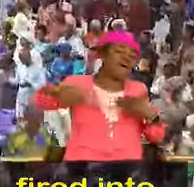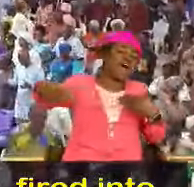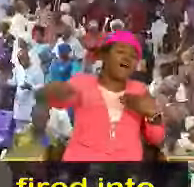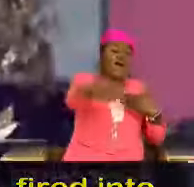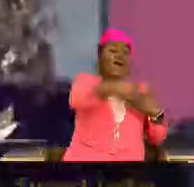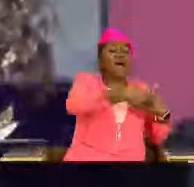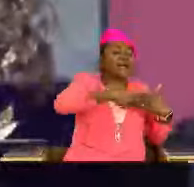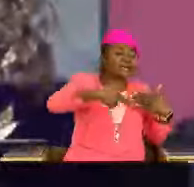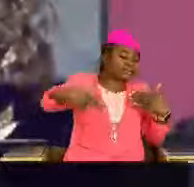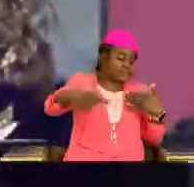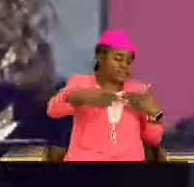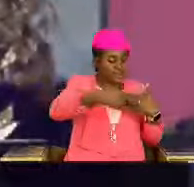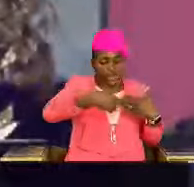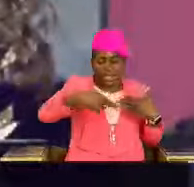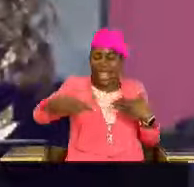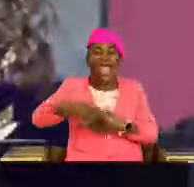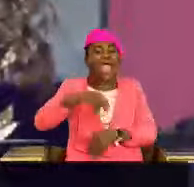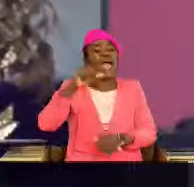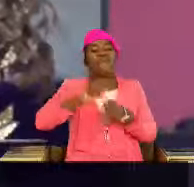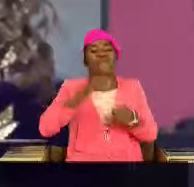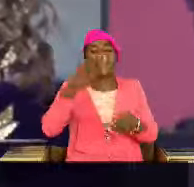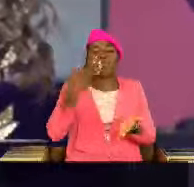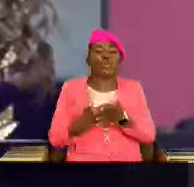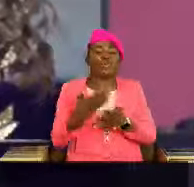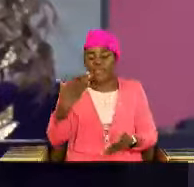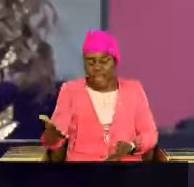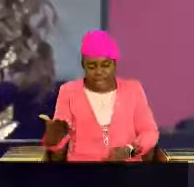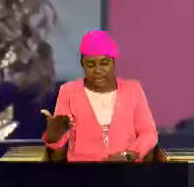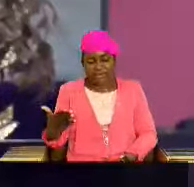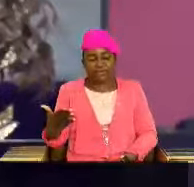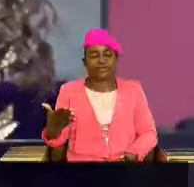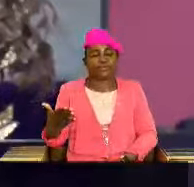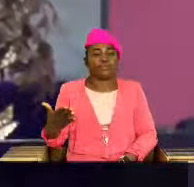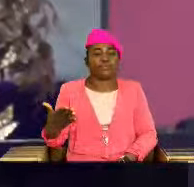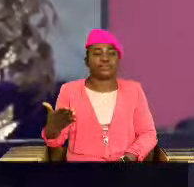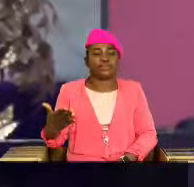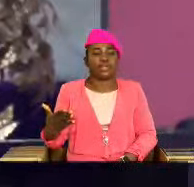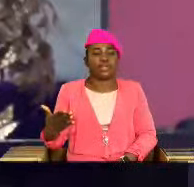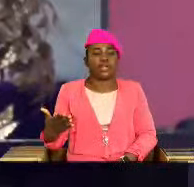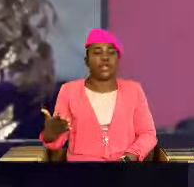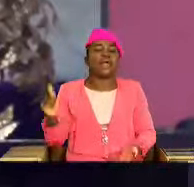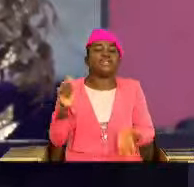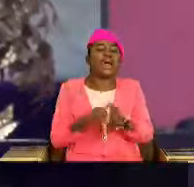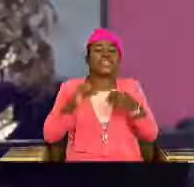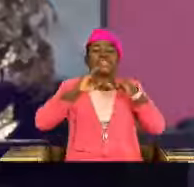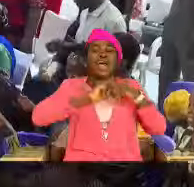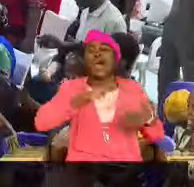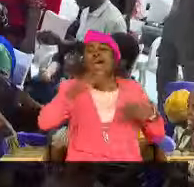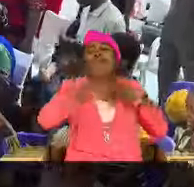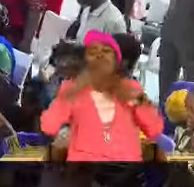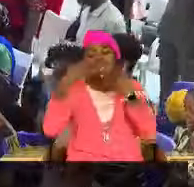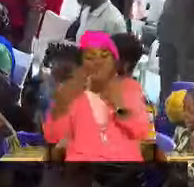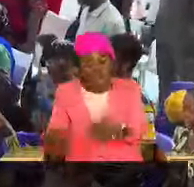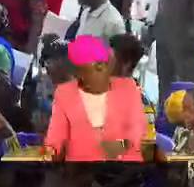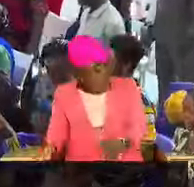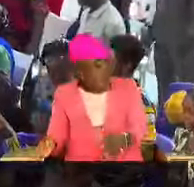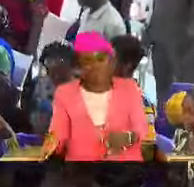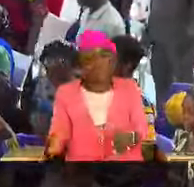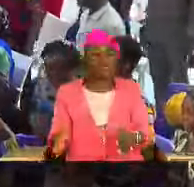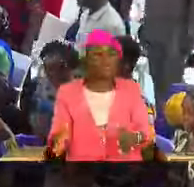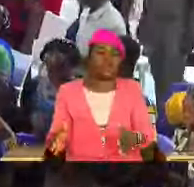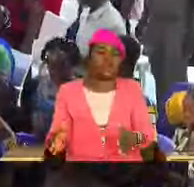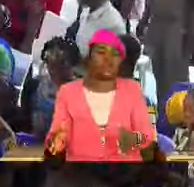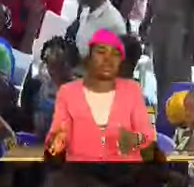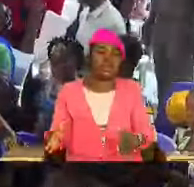recover every good thing that I I have lost